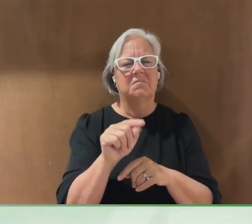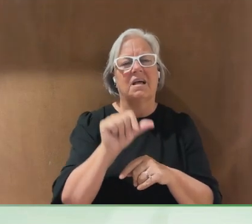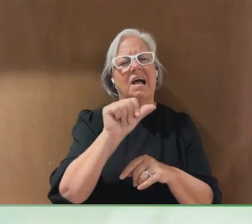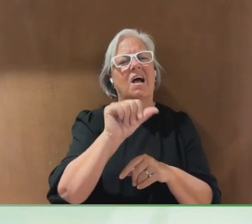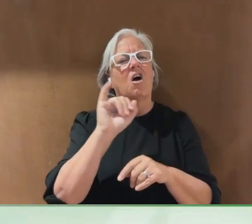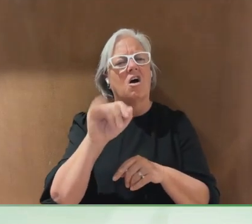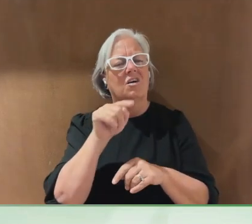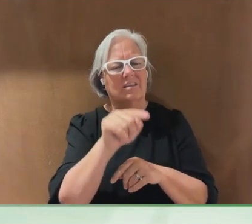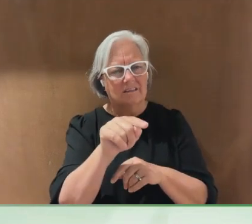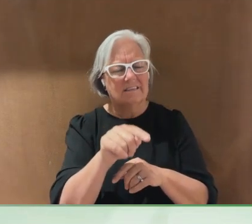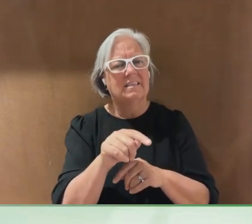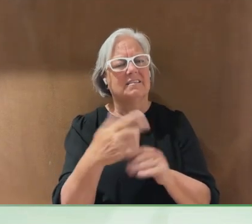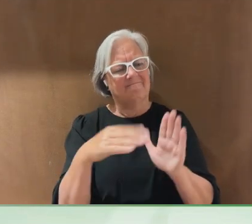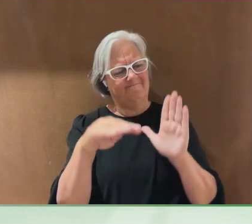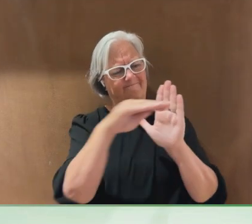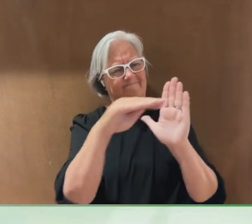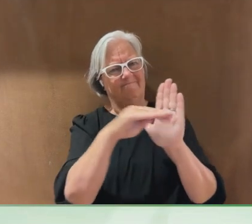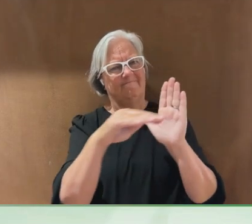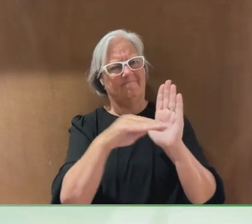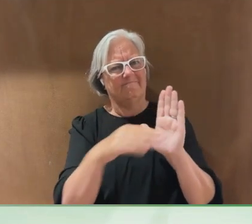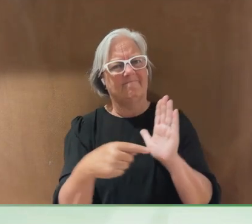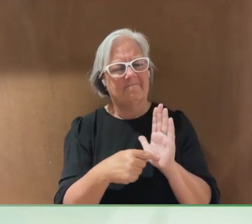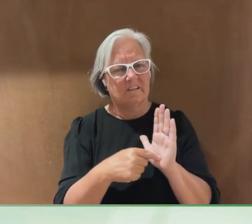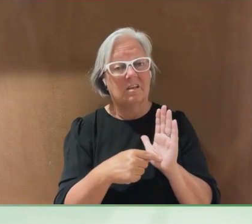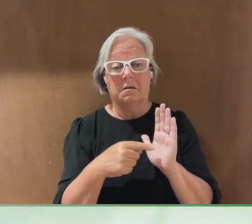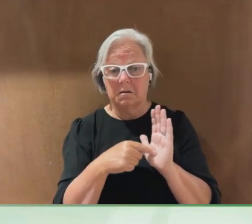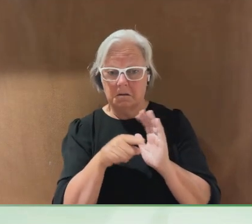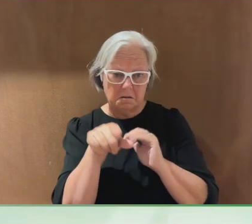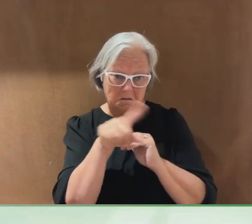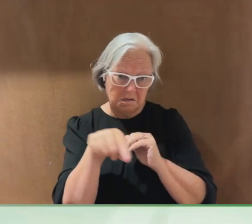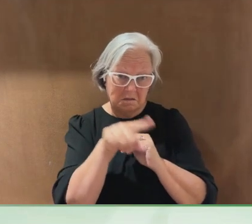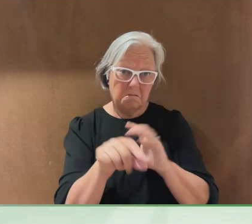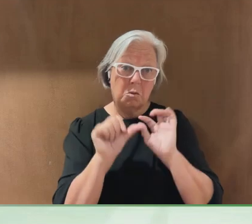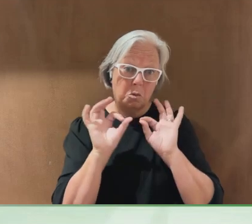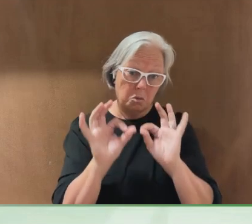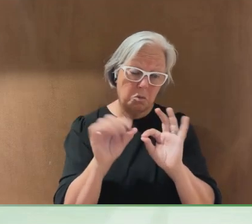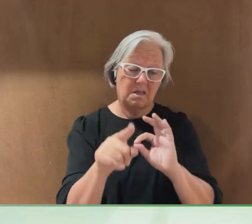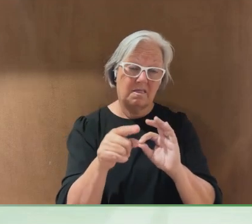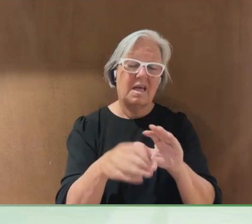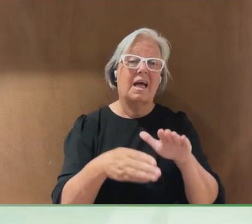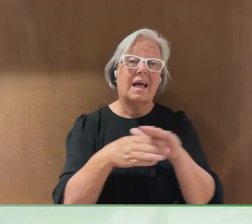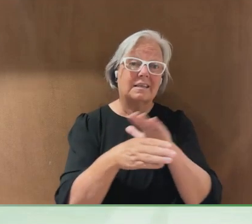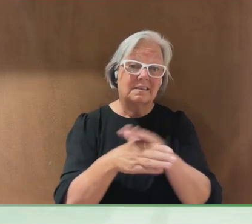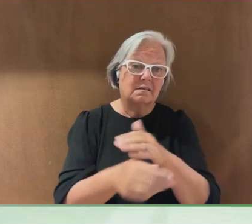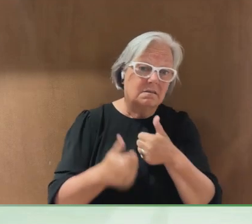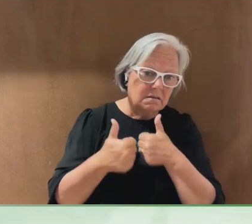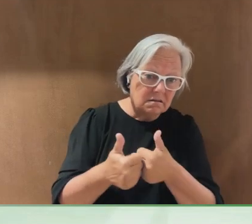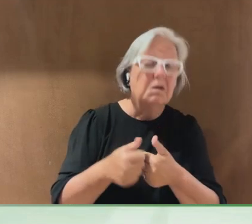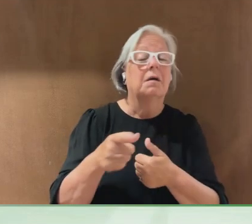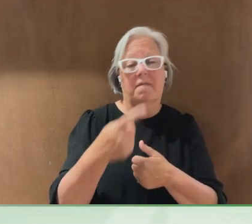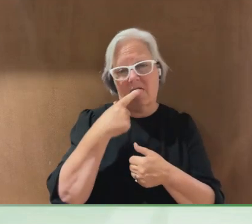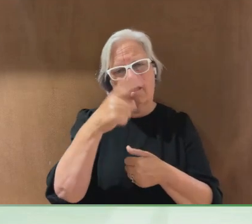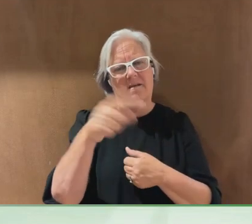only if they meet accessible criteria? So a kind of, I'm not sure if